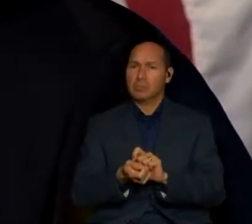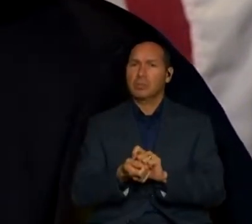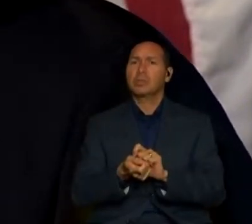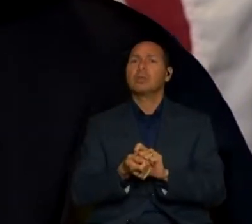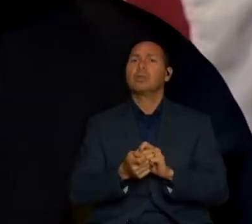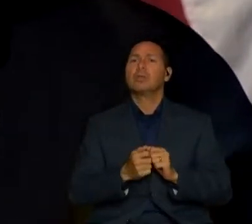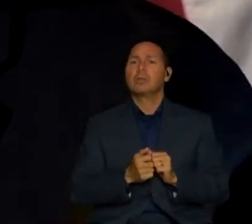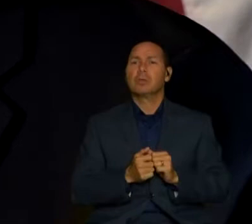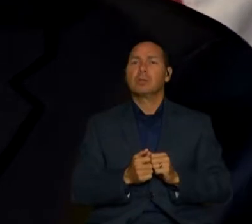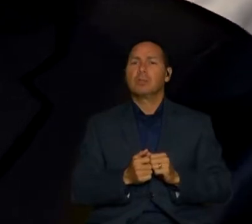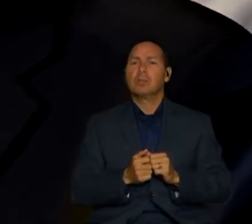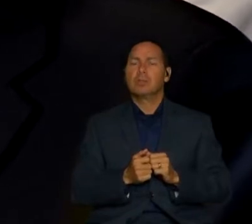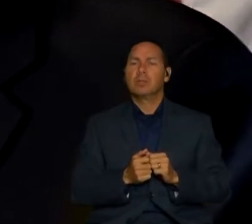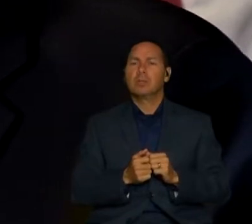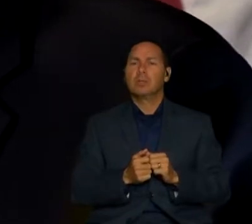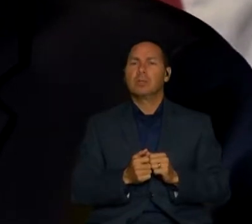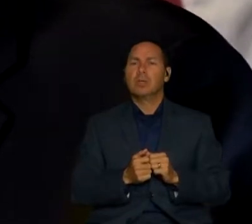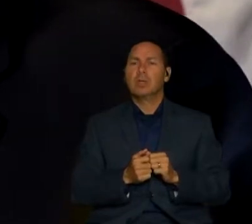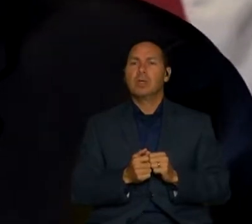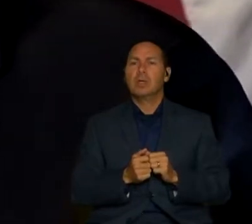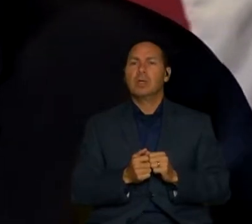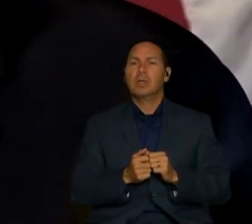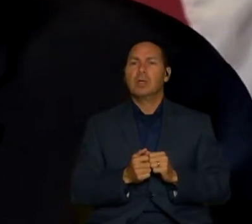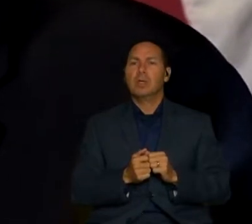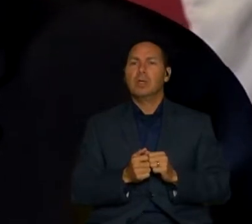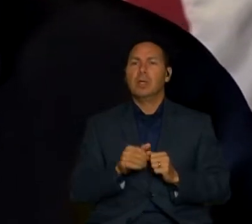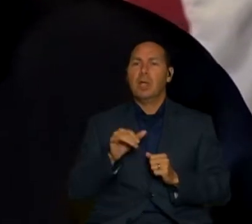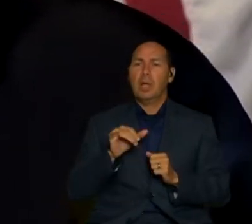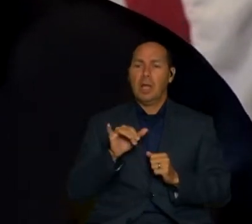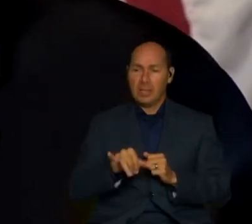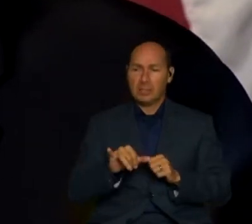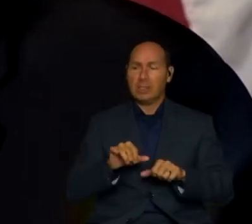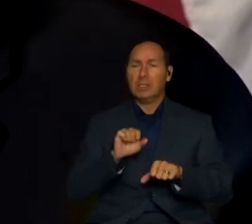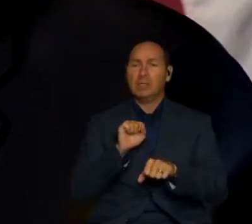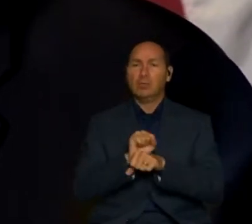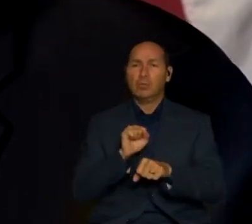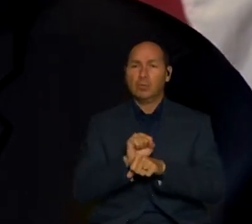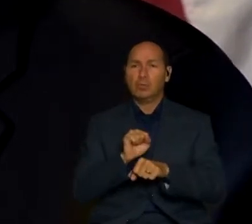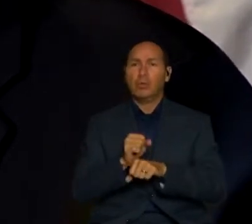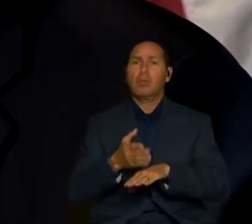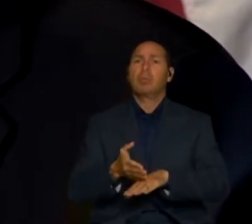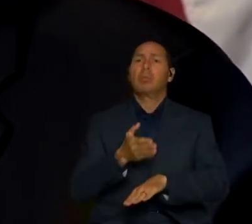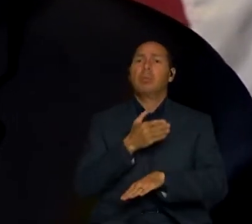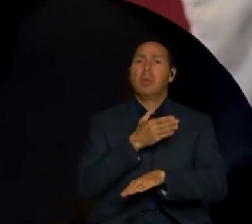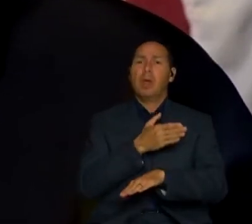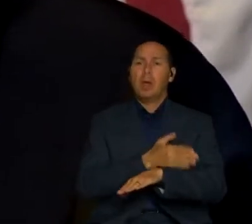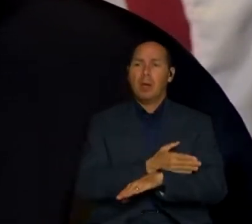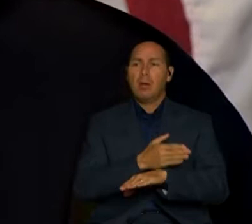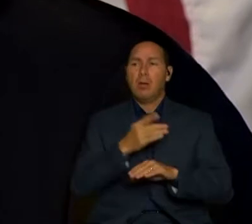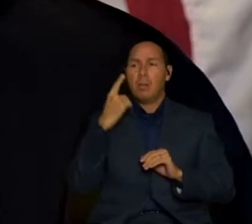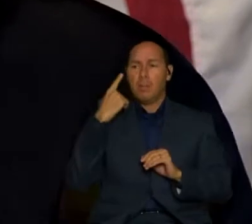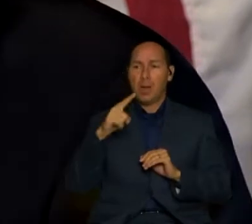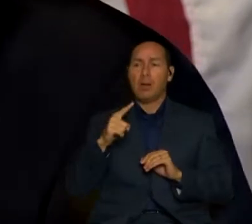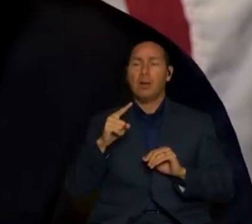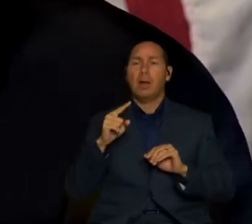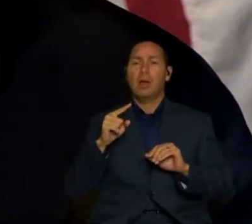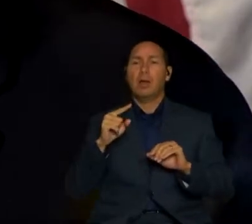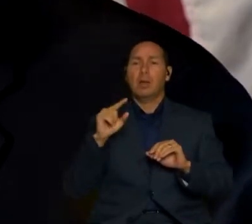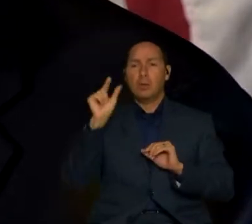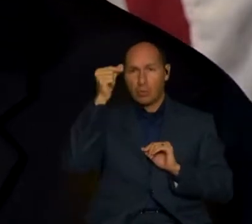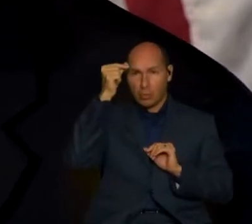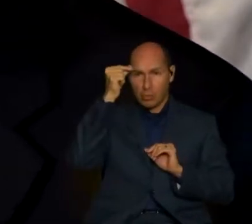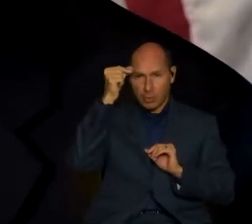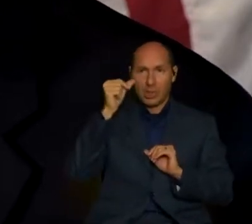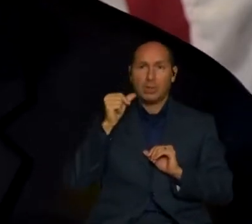Civil service reform will enhance the operational capacity across government agencies and strengthen